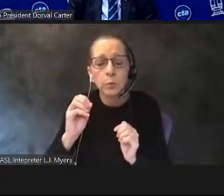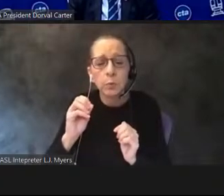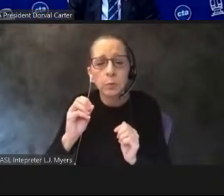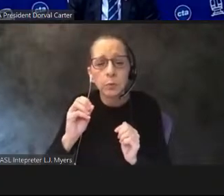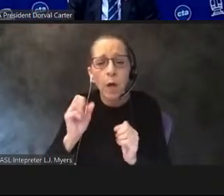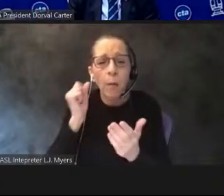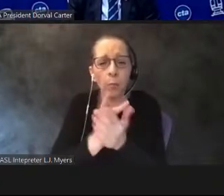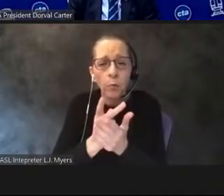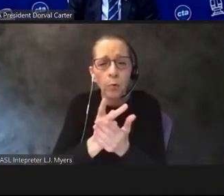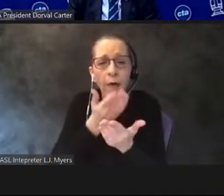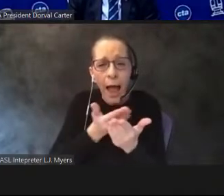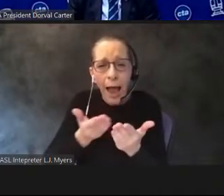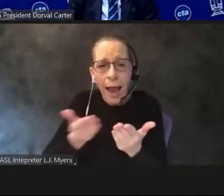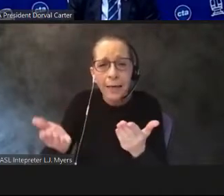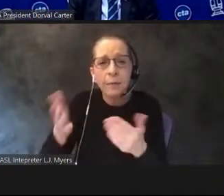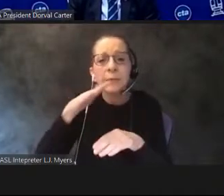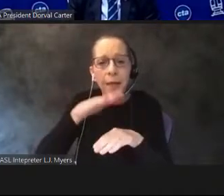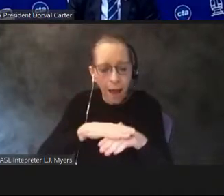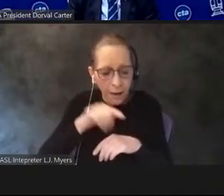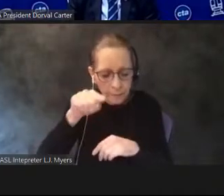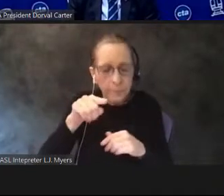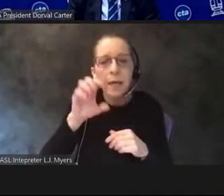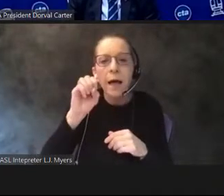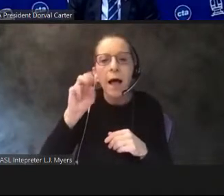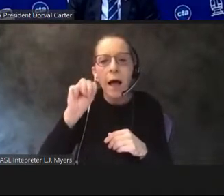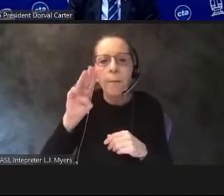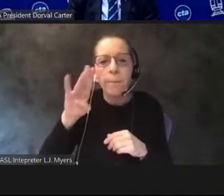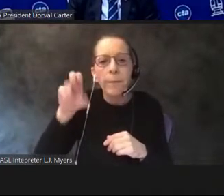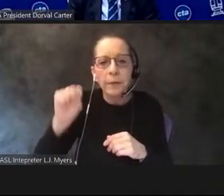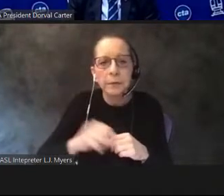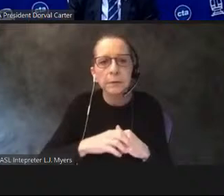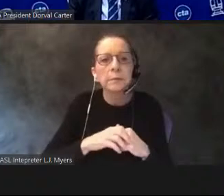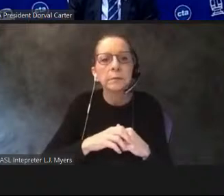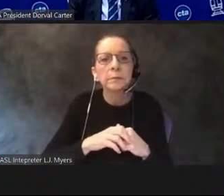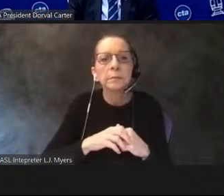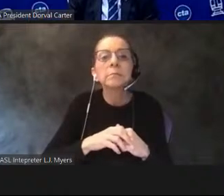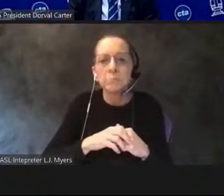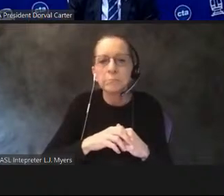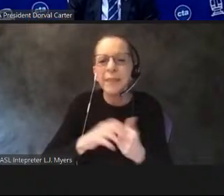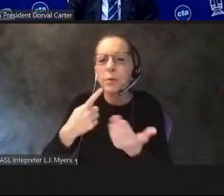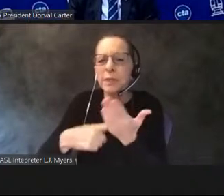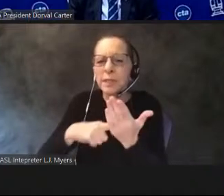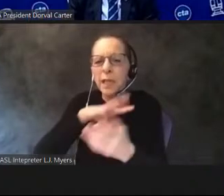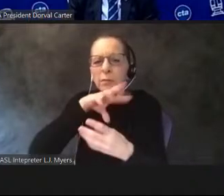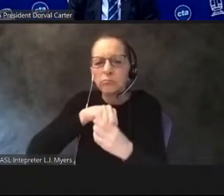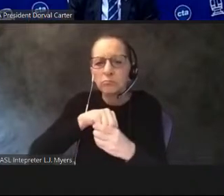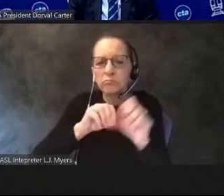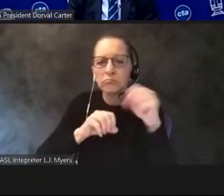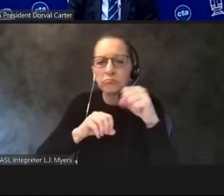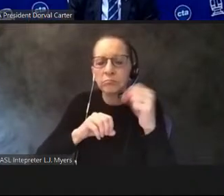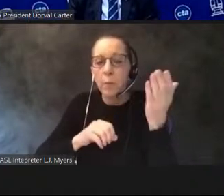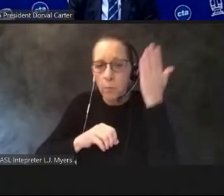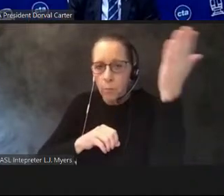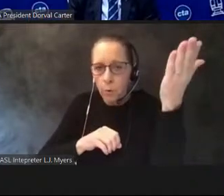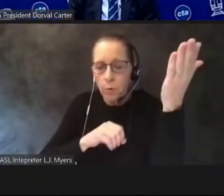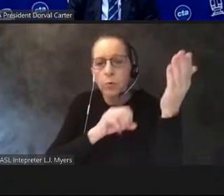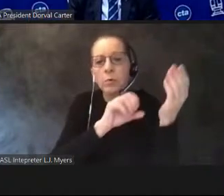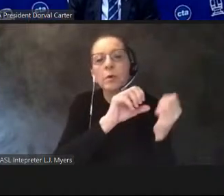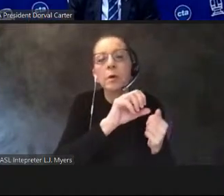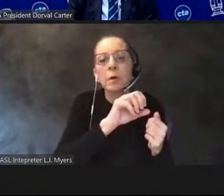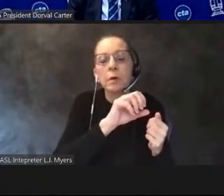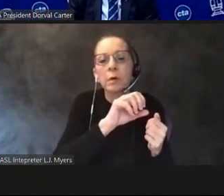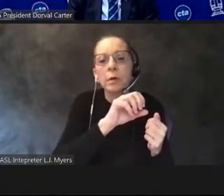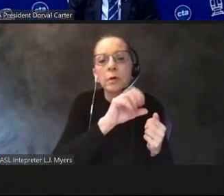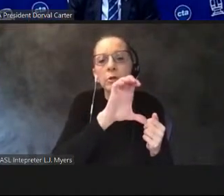to approve the items that were on the omnibus. That were discussed all in FAB, right, just the FAB items. Okay, so it's been moved by Judge Chevrolet.